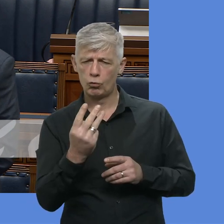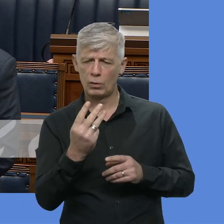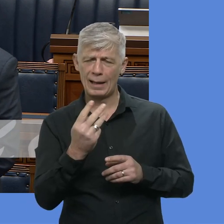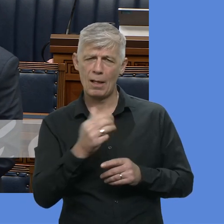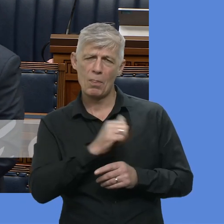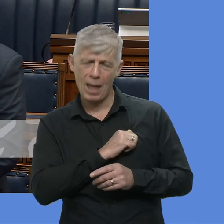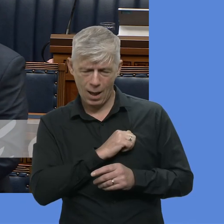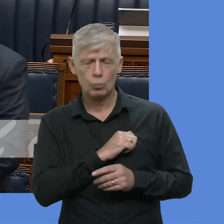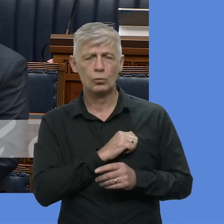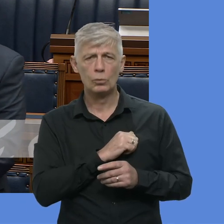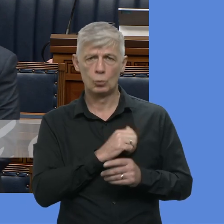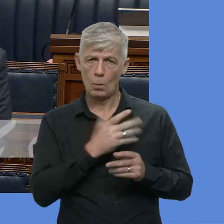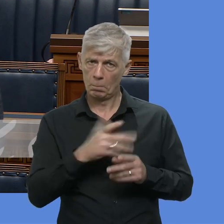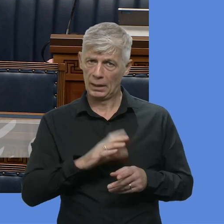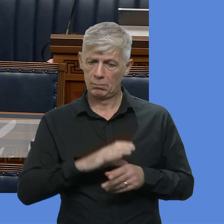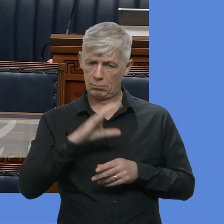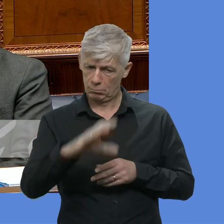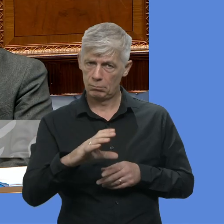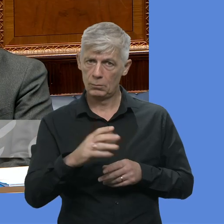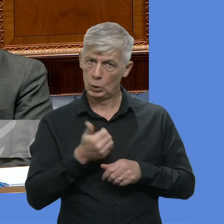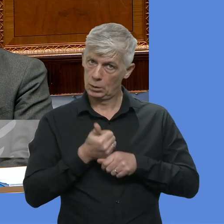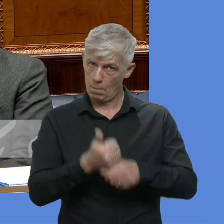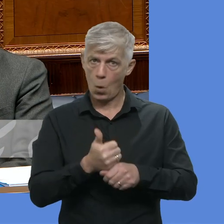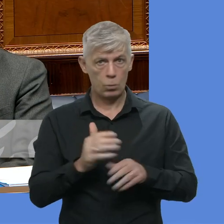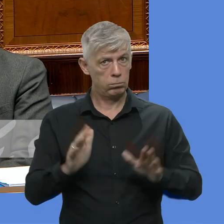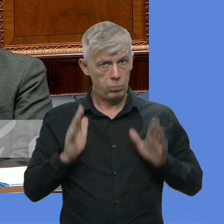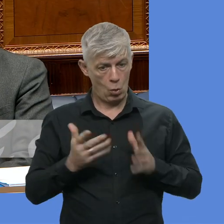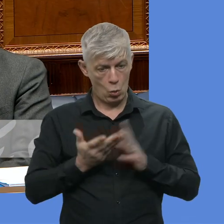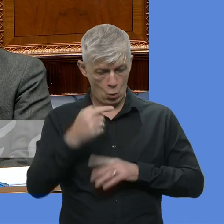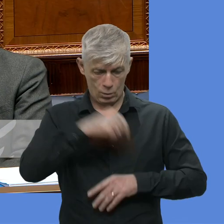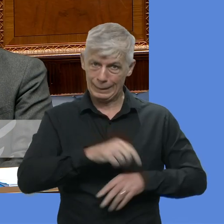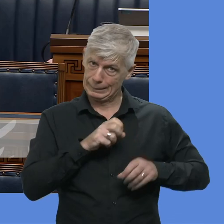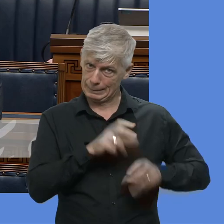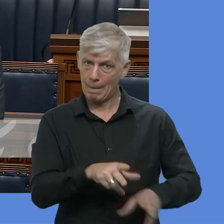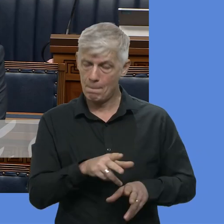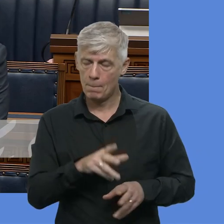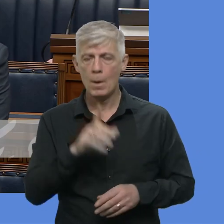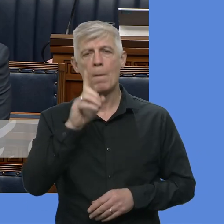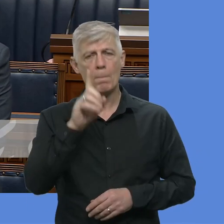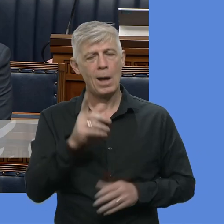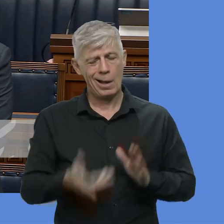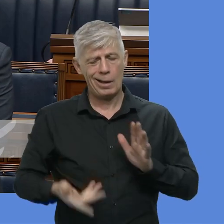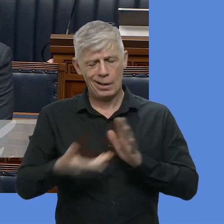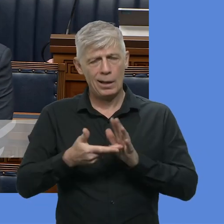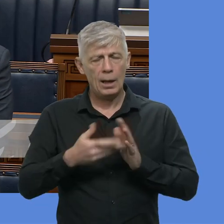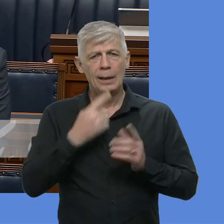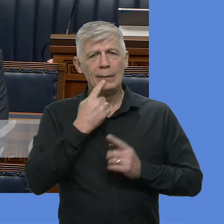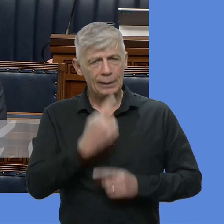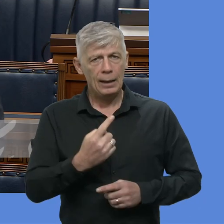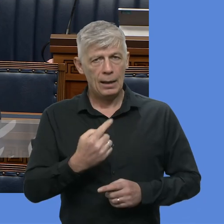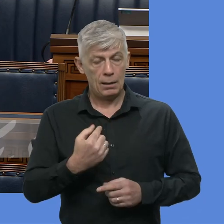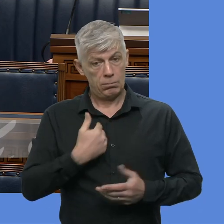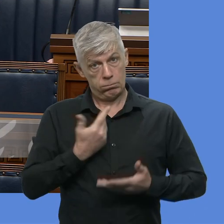£23,000. That's just the support that was given through this particular scheme, but I do want to put on record my